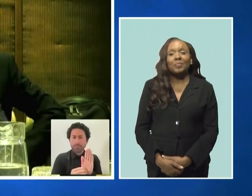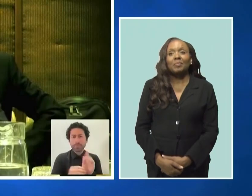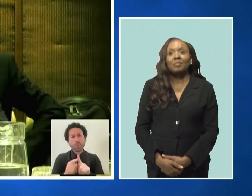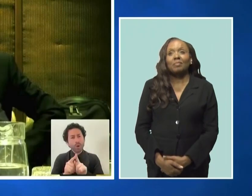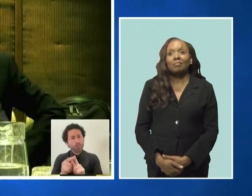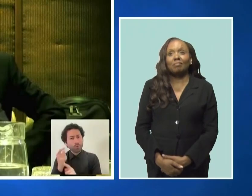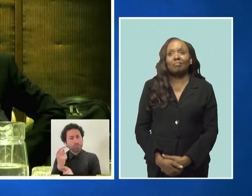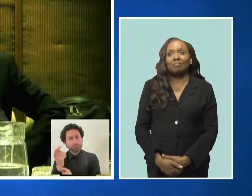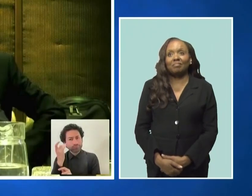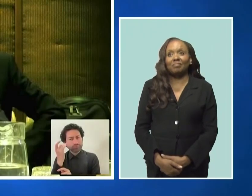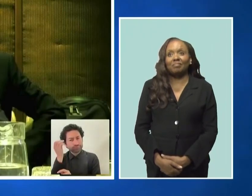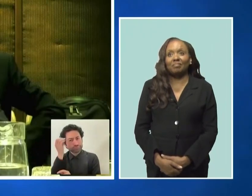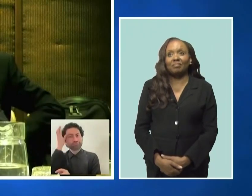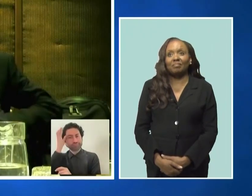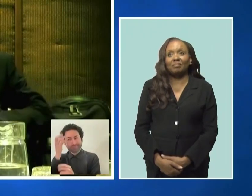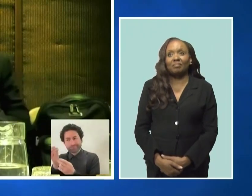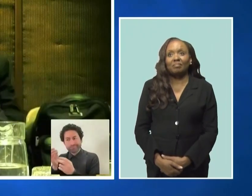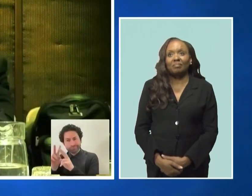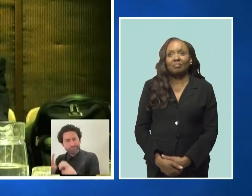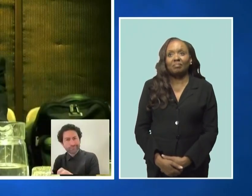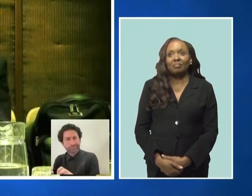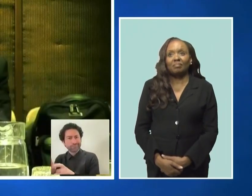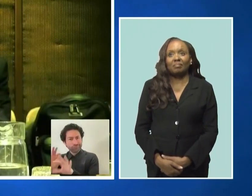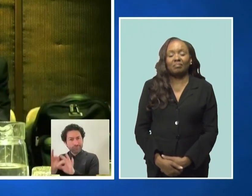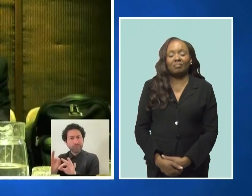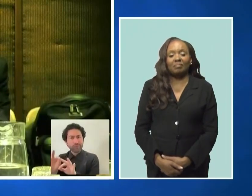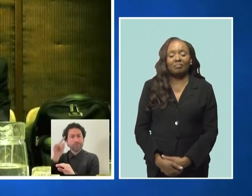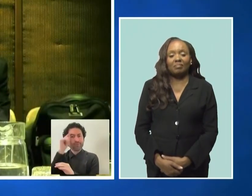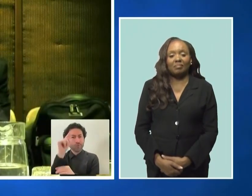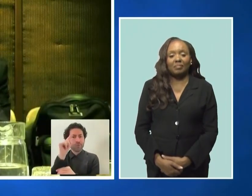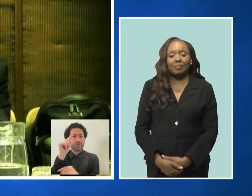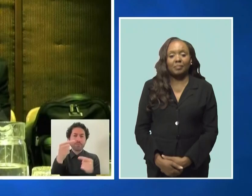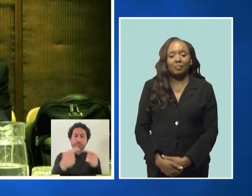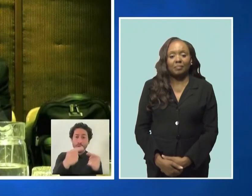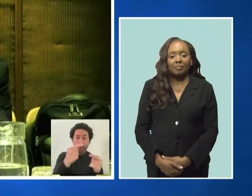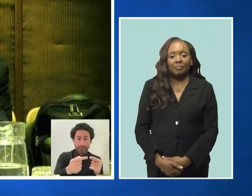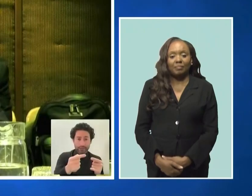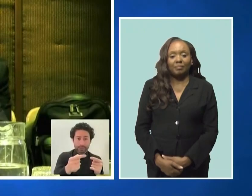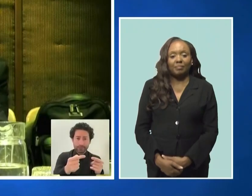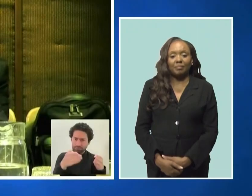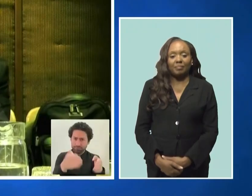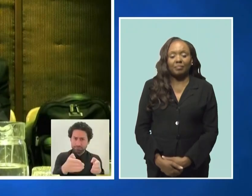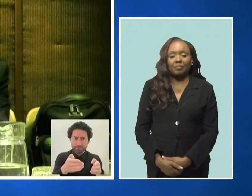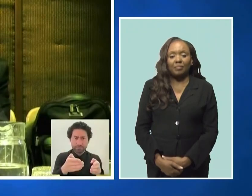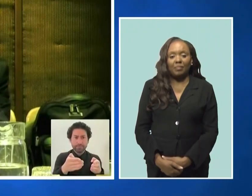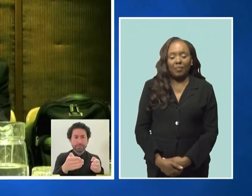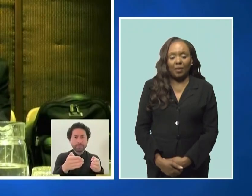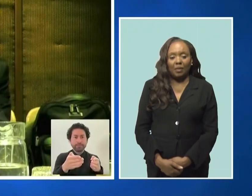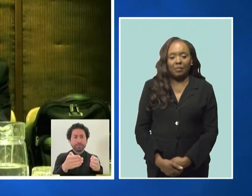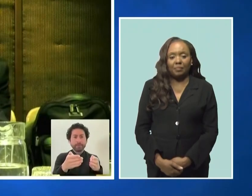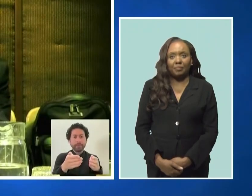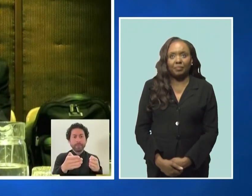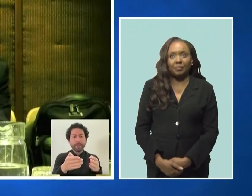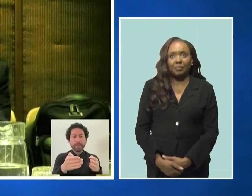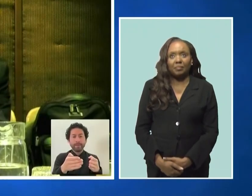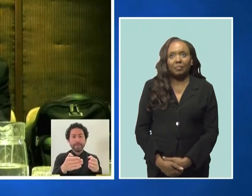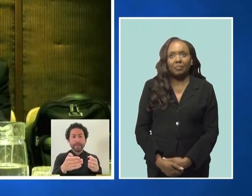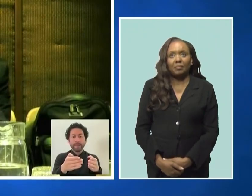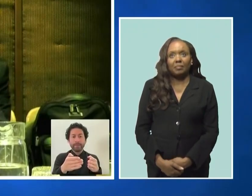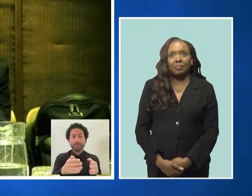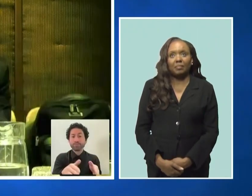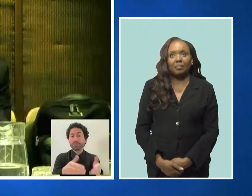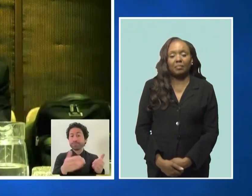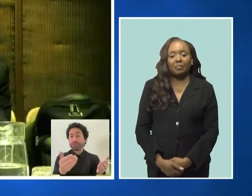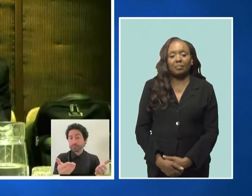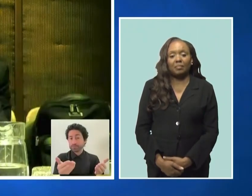it is not tainted by politics. We are very much aware that there is almost a latent distrust these days between anybody who's